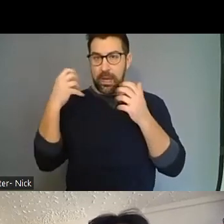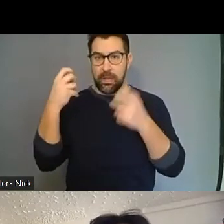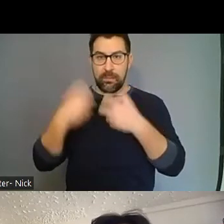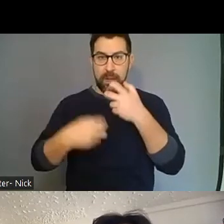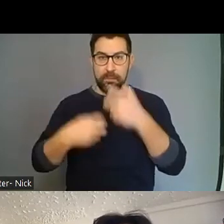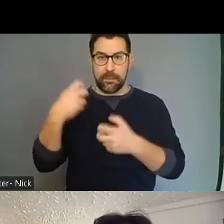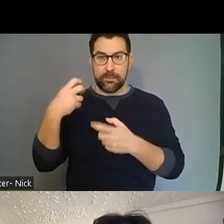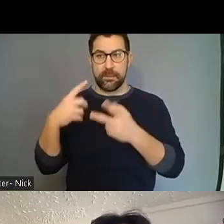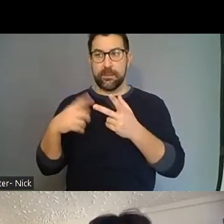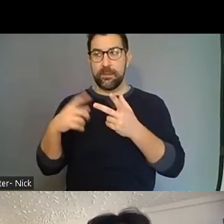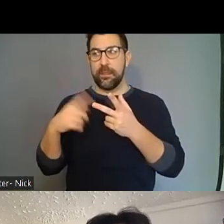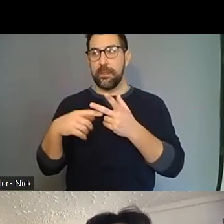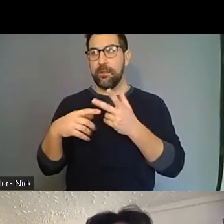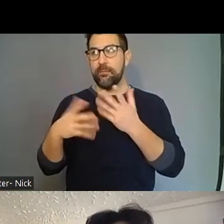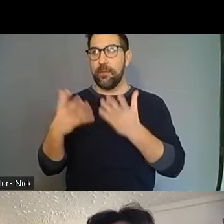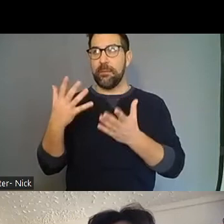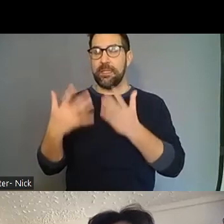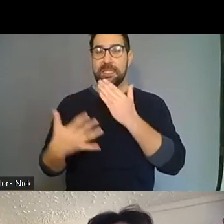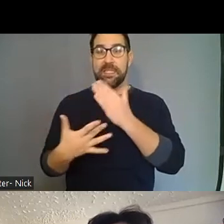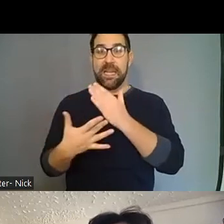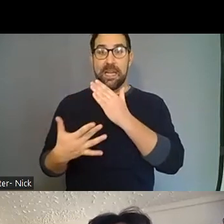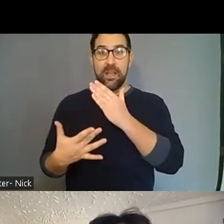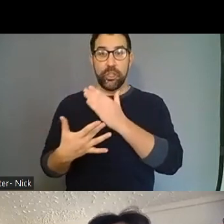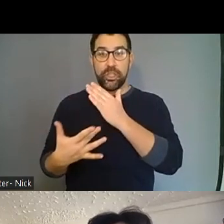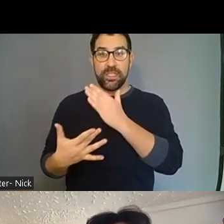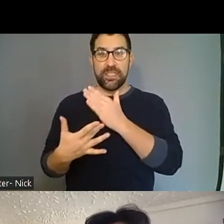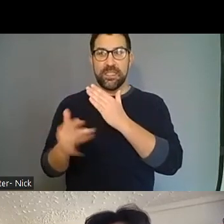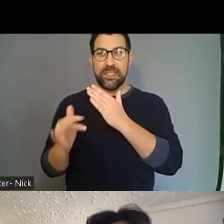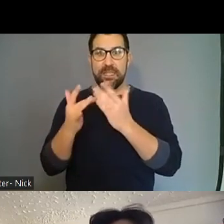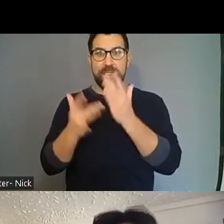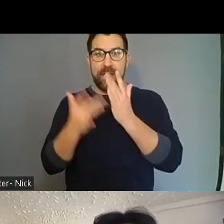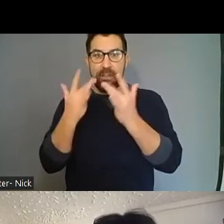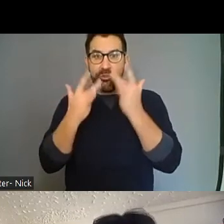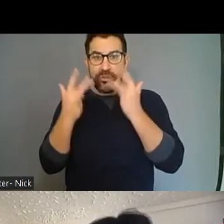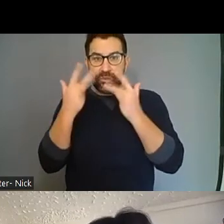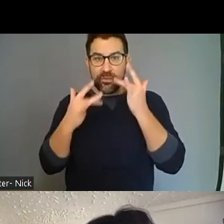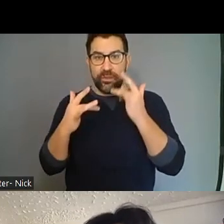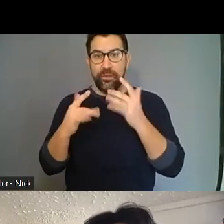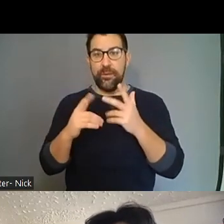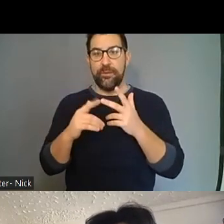They're experiencing maybe like technology, like the lack of it, the digital divide.